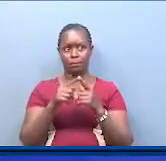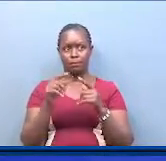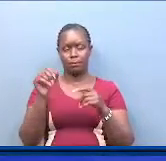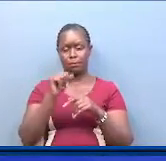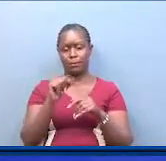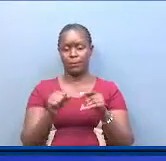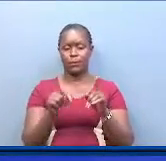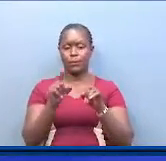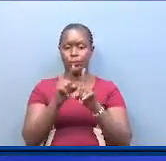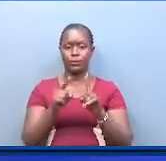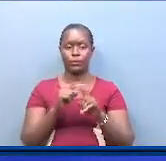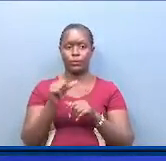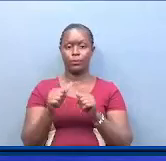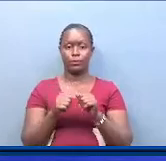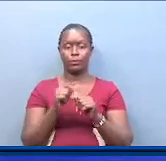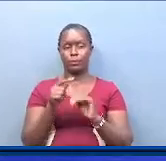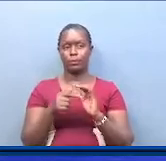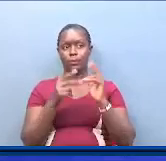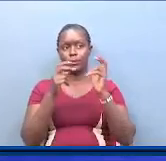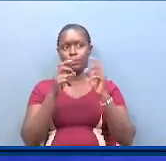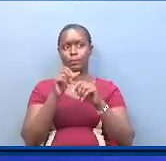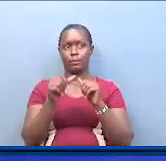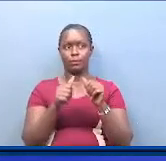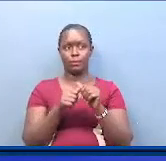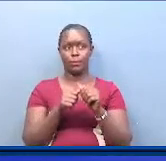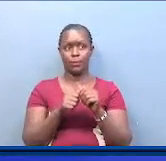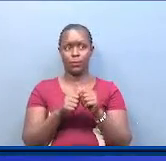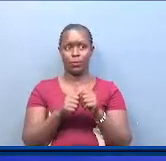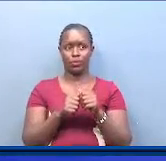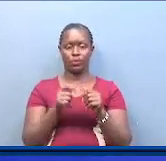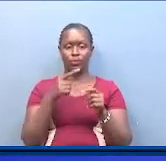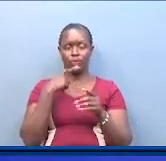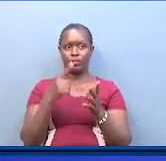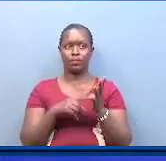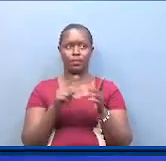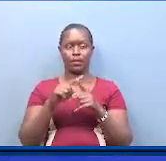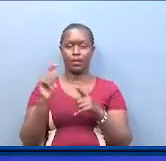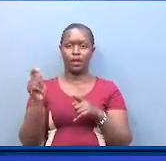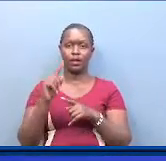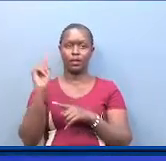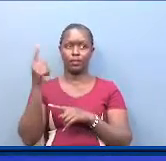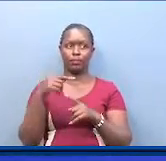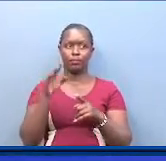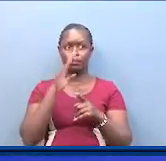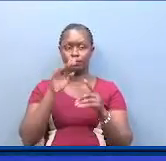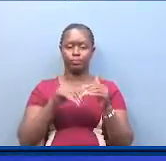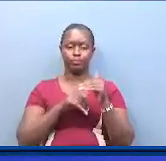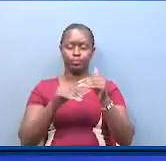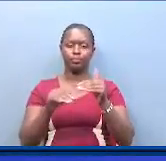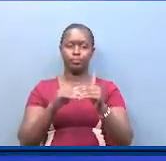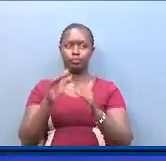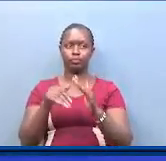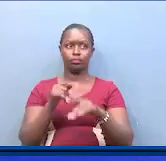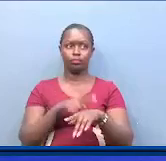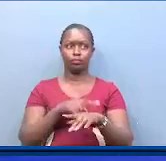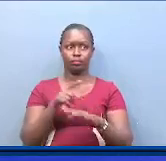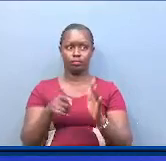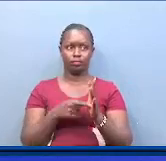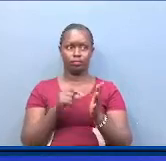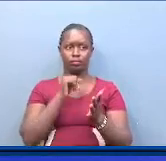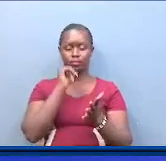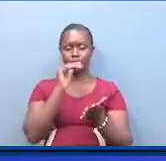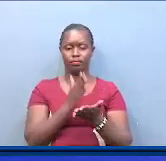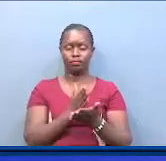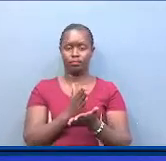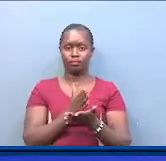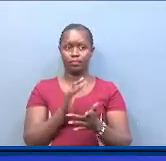other issue is about this issue of purporting that Kenya Kwanza candidates are being followed left, right, center. It's unfortunate.